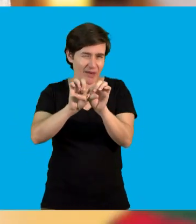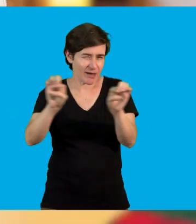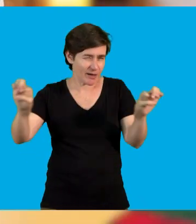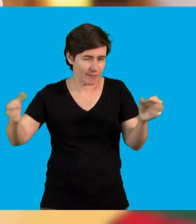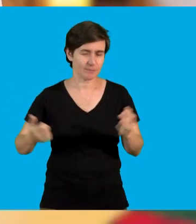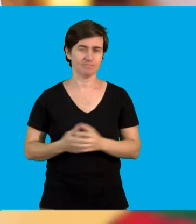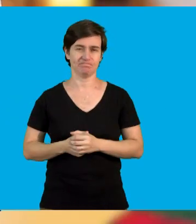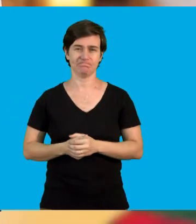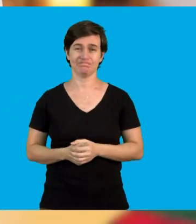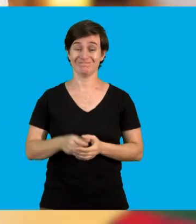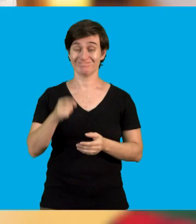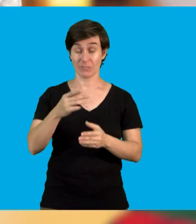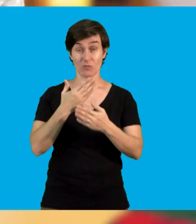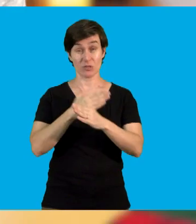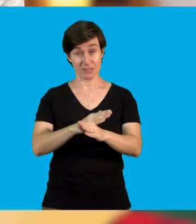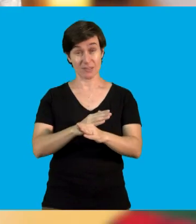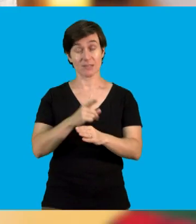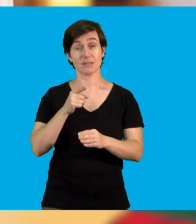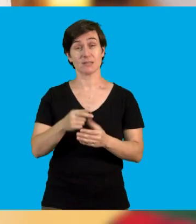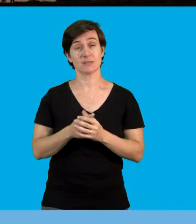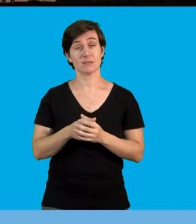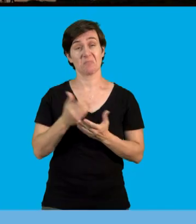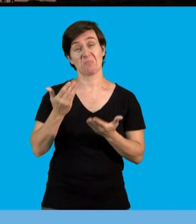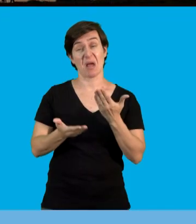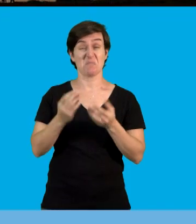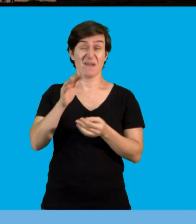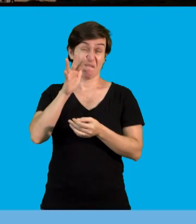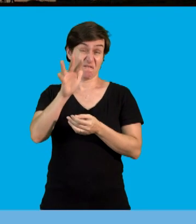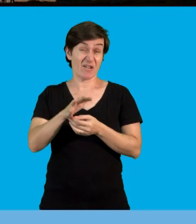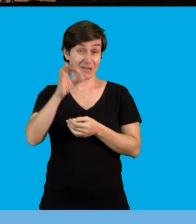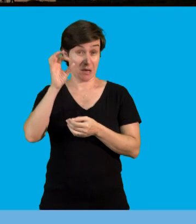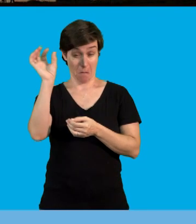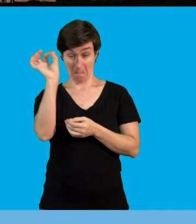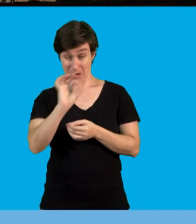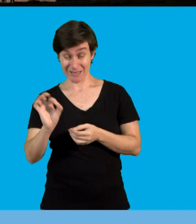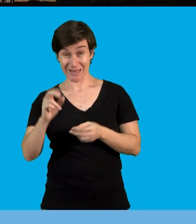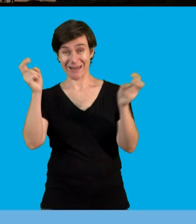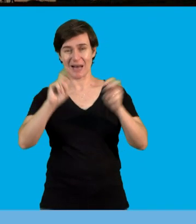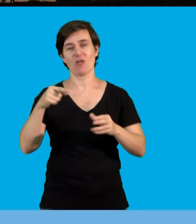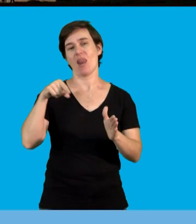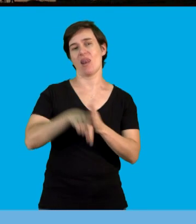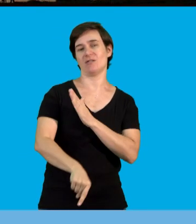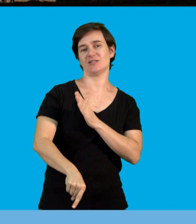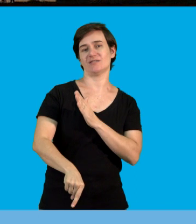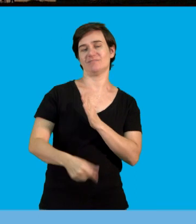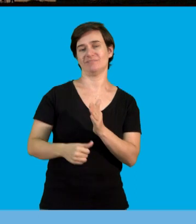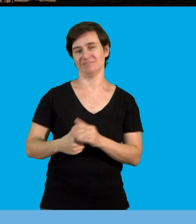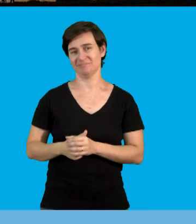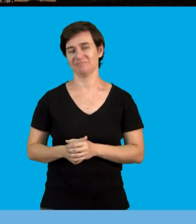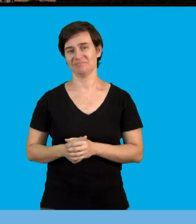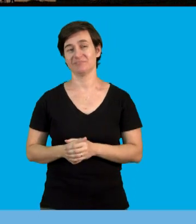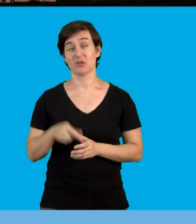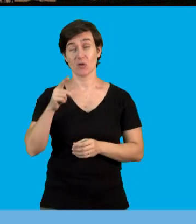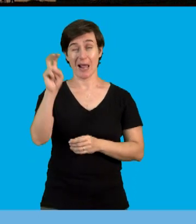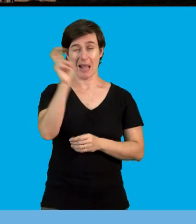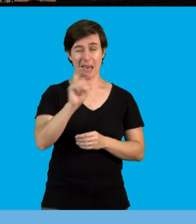the resistance in the cable causes much energy, about 15%, to be lost in the form of thermal energy. So as